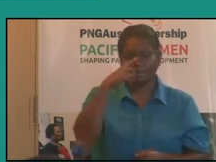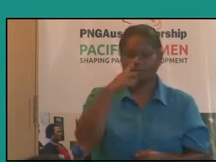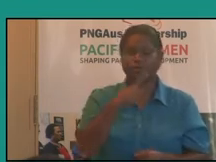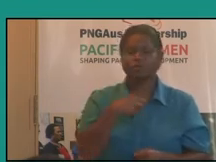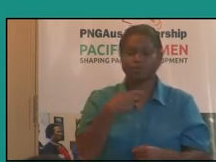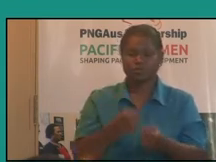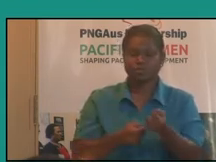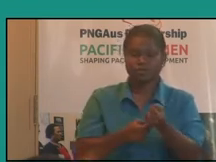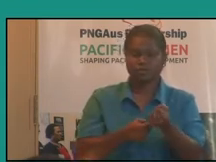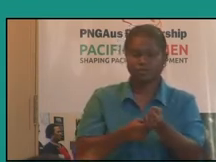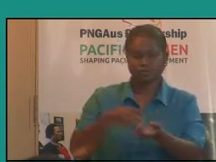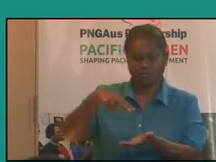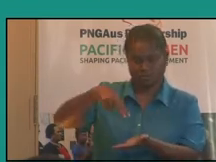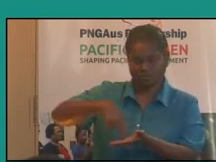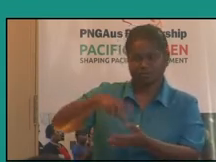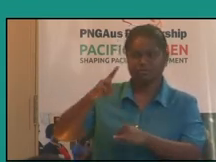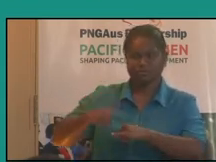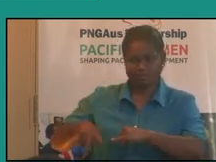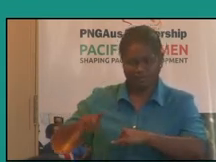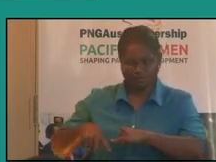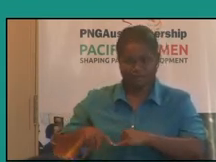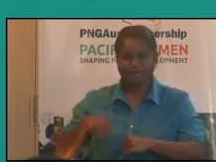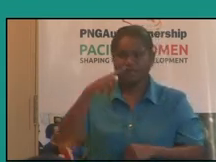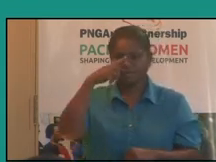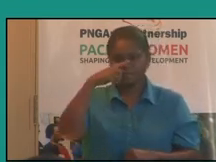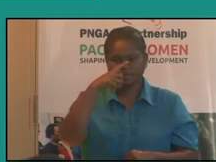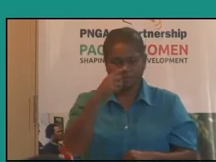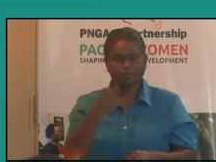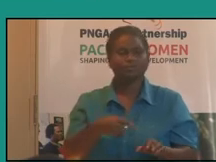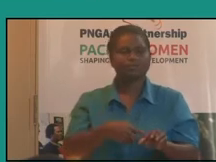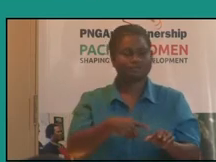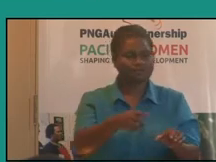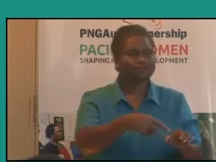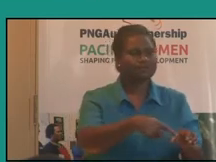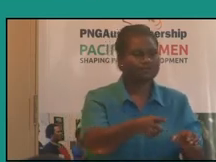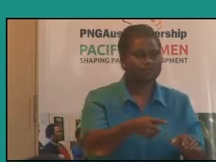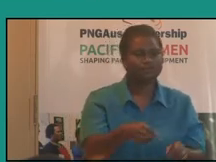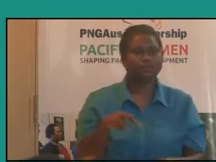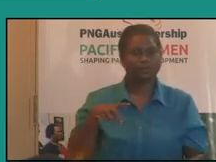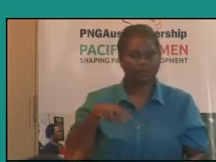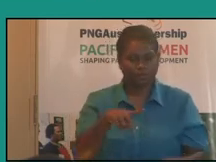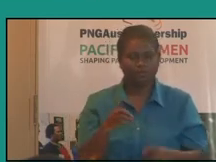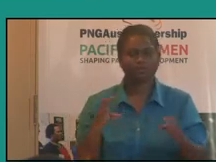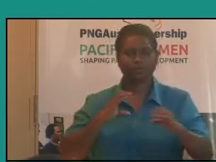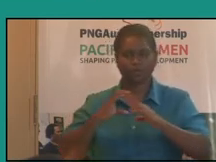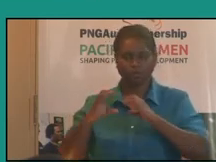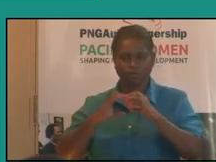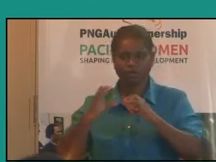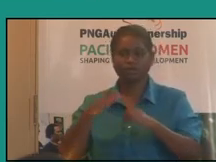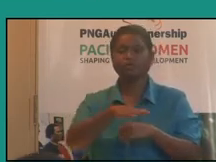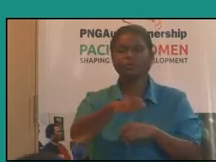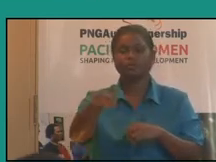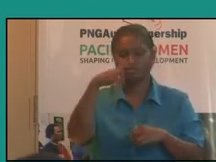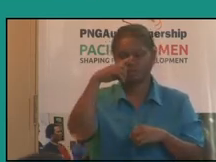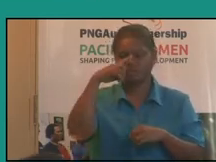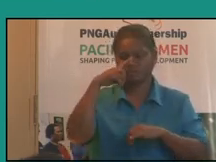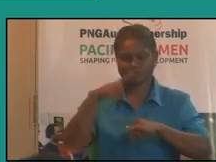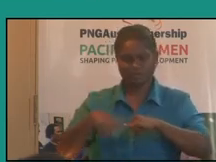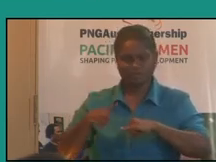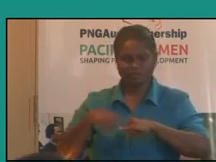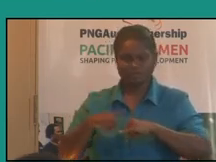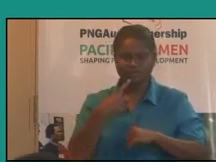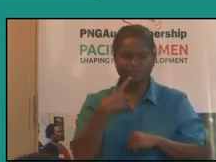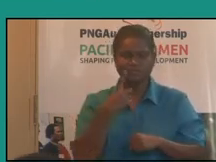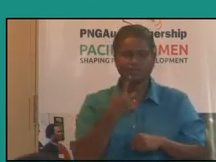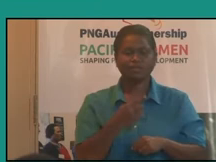work because they're on the ground communicating with the people, and then half of the time they're educating the voters that this is the job of the